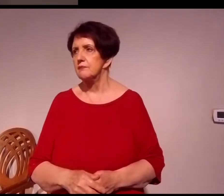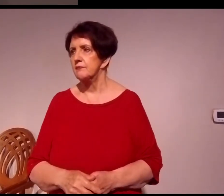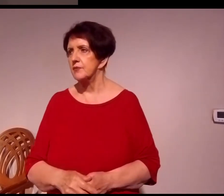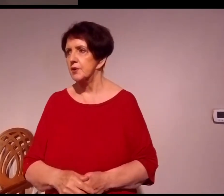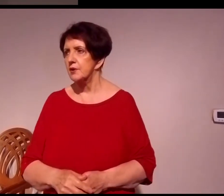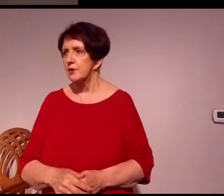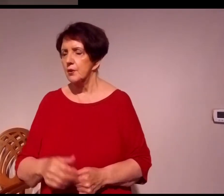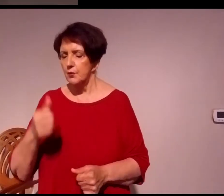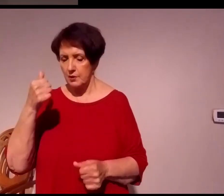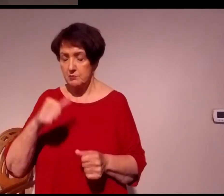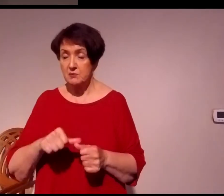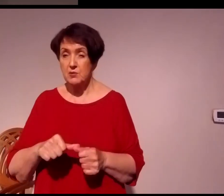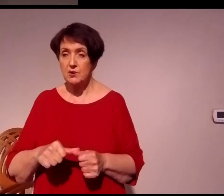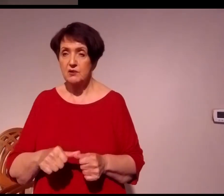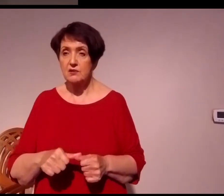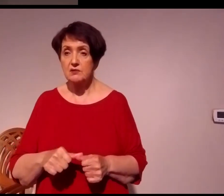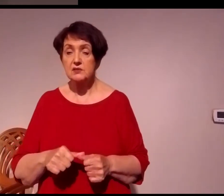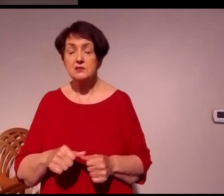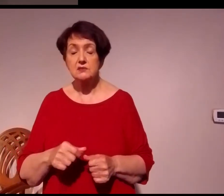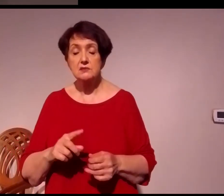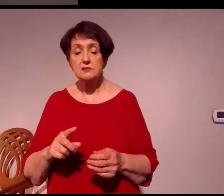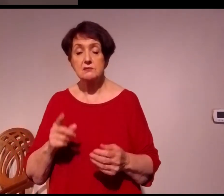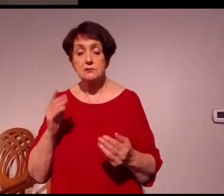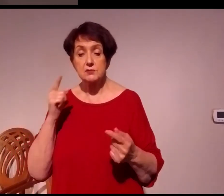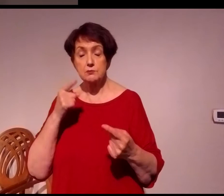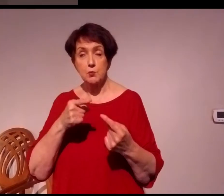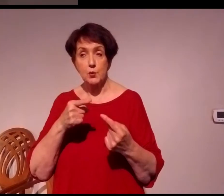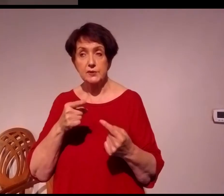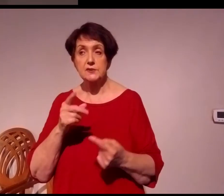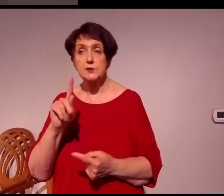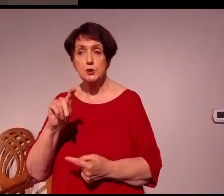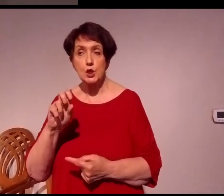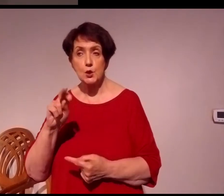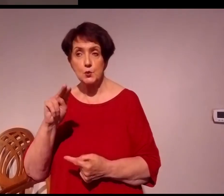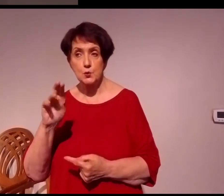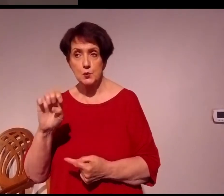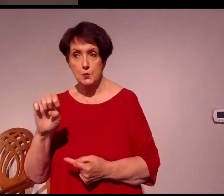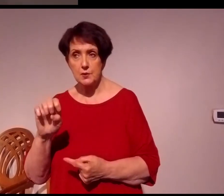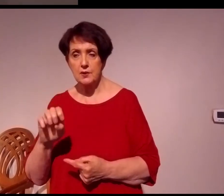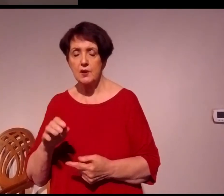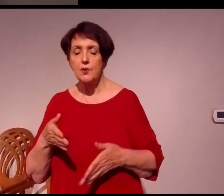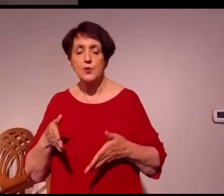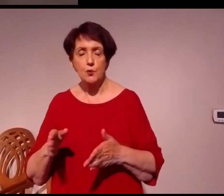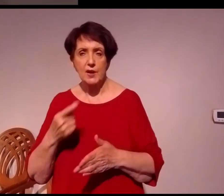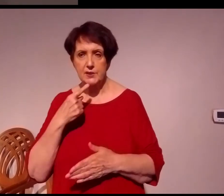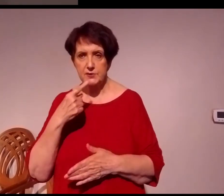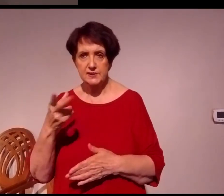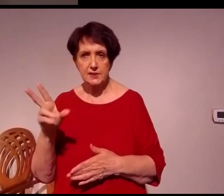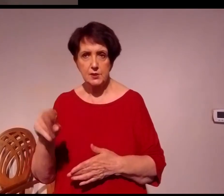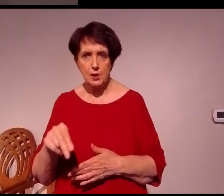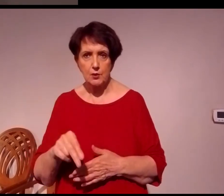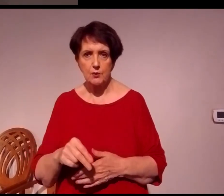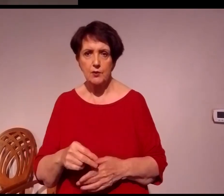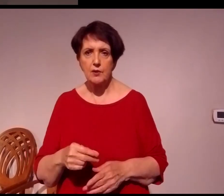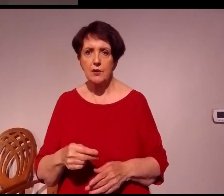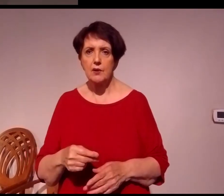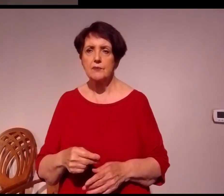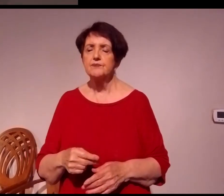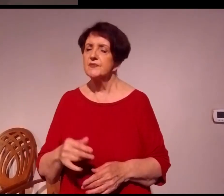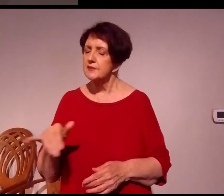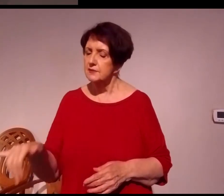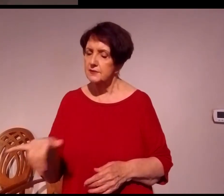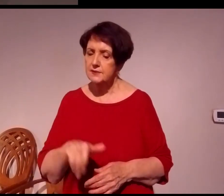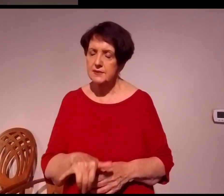Remember that it's all in the tone. It's all in the way that you say no. From a psychological point of view, it's the same